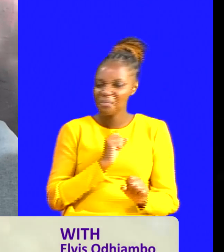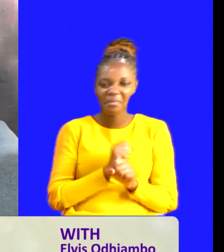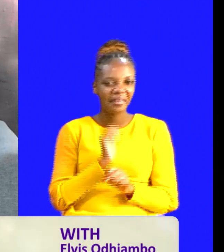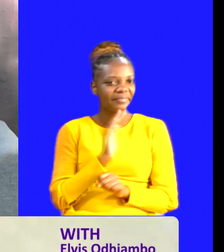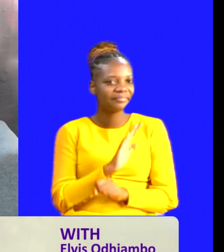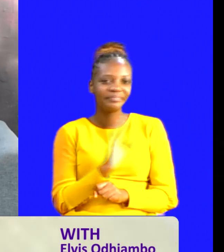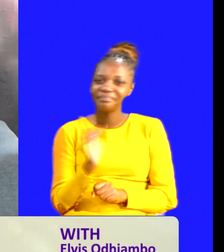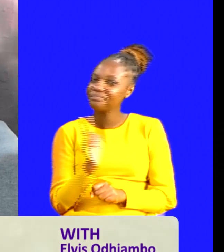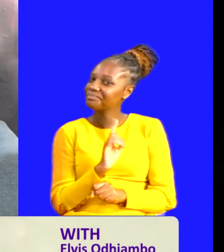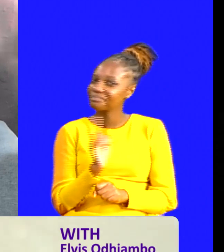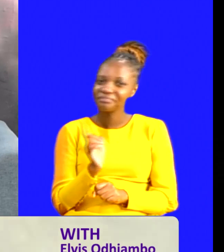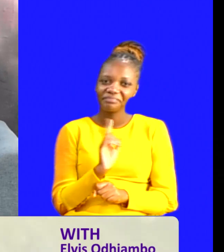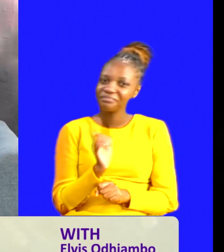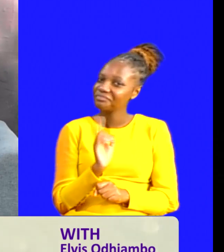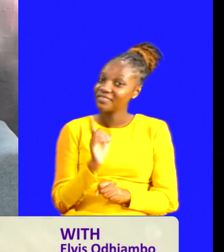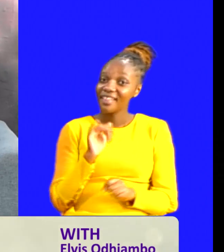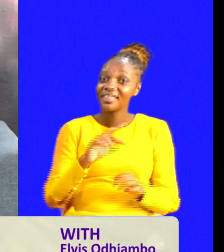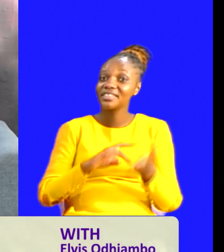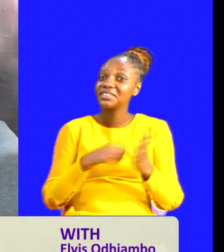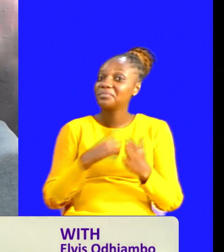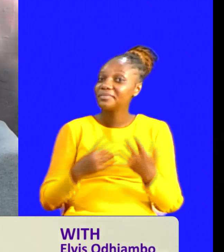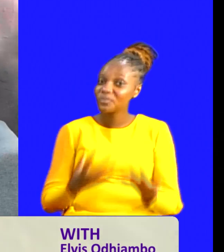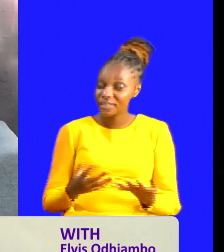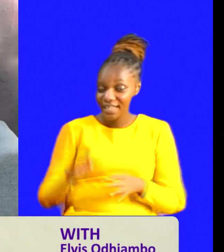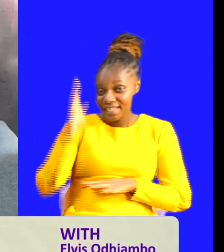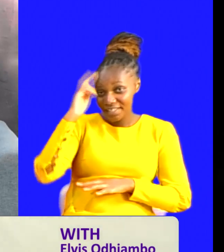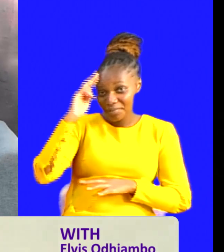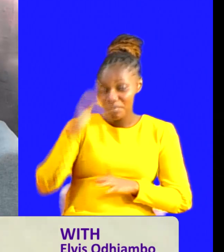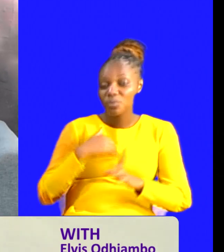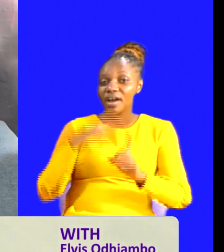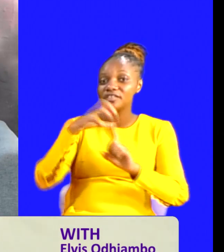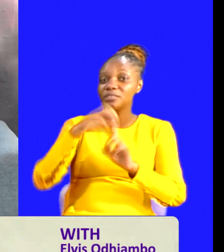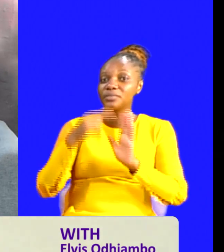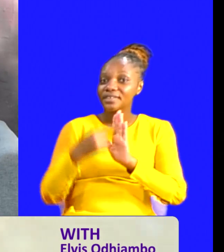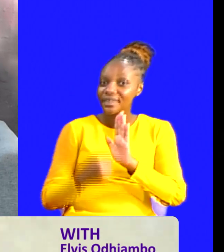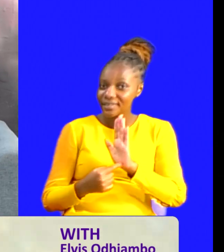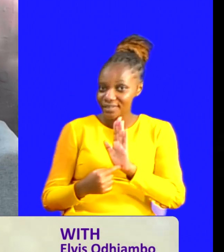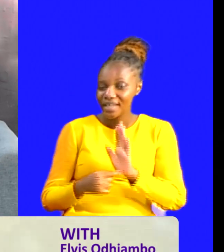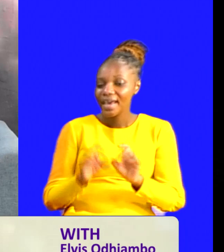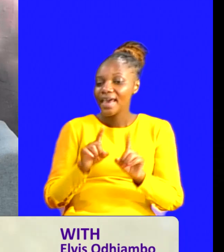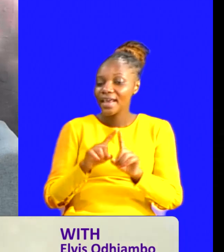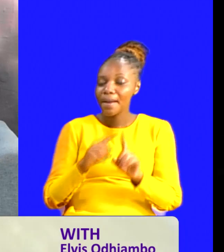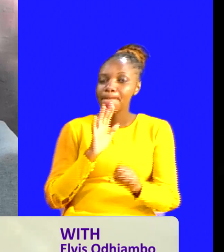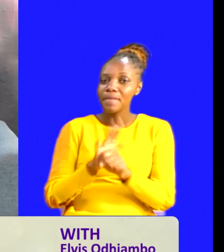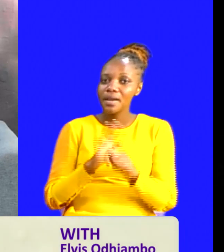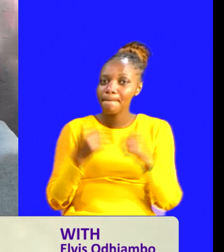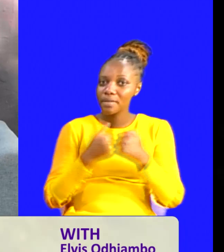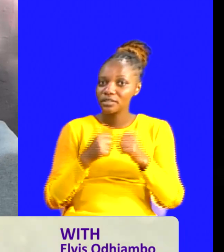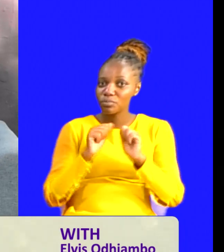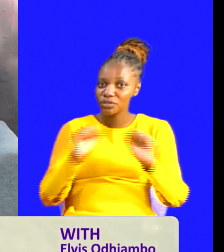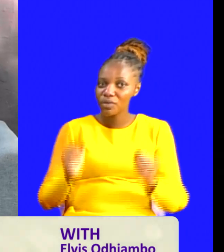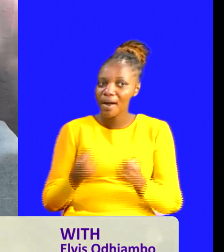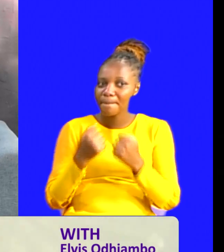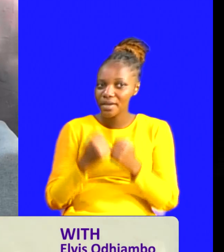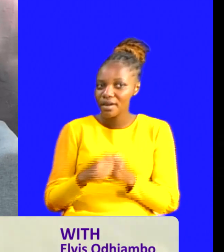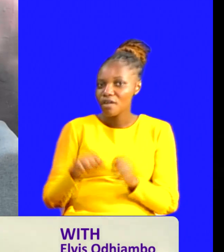much of an impact. That goes to show you that remember this Champions League right about now, so a lot of games to be played. The Carabao Cup is coming, a lot of